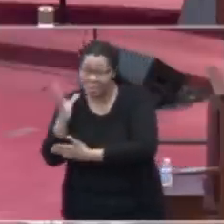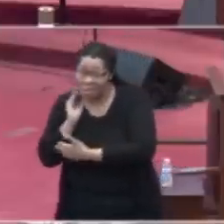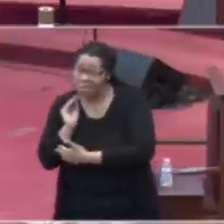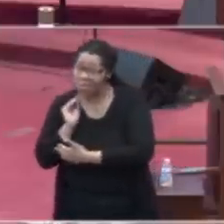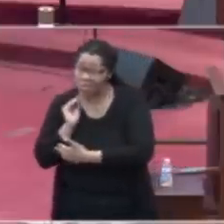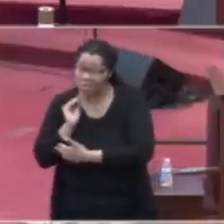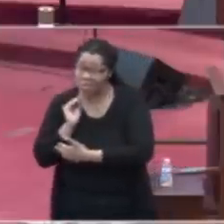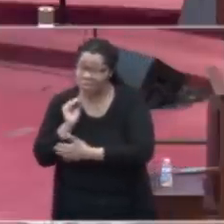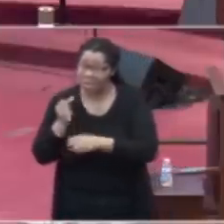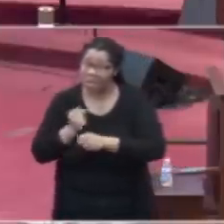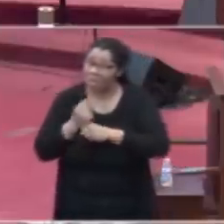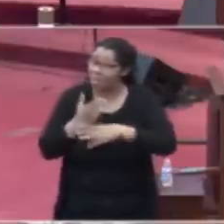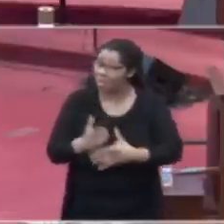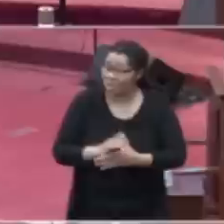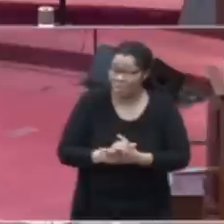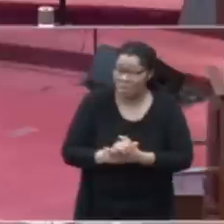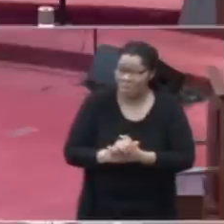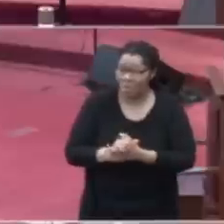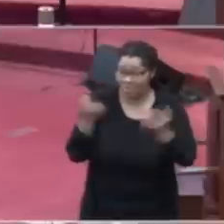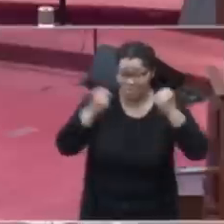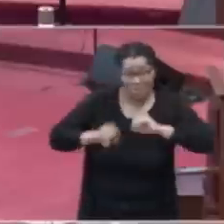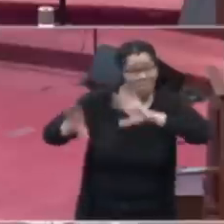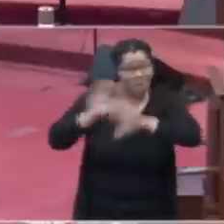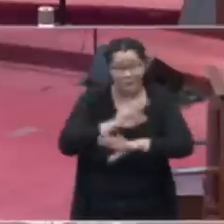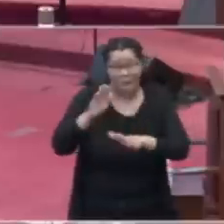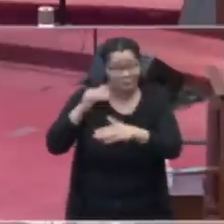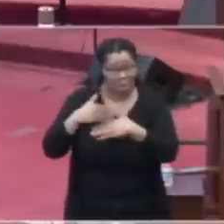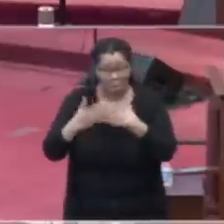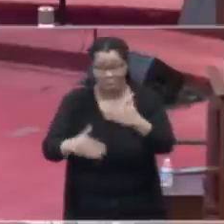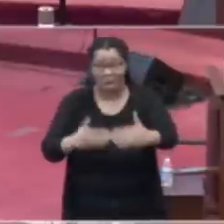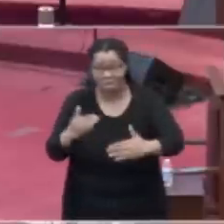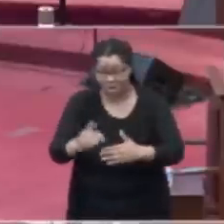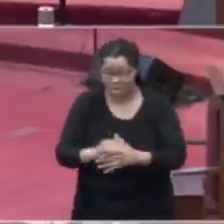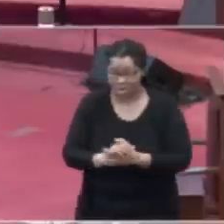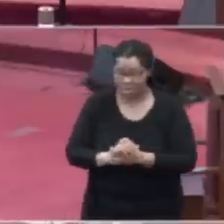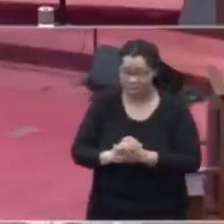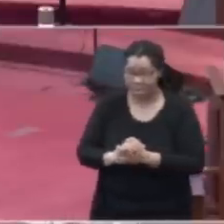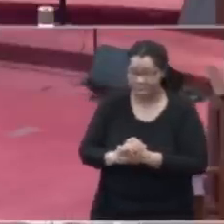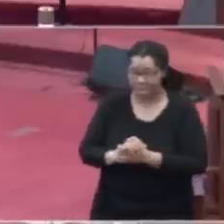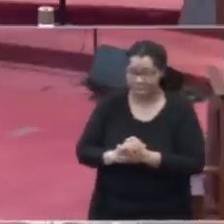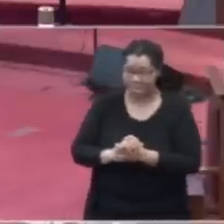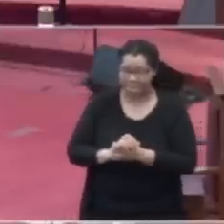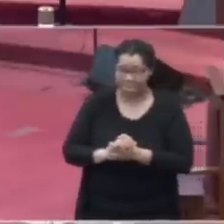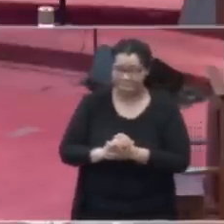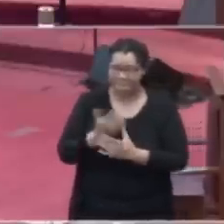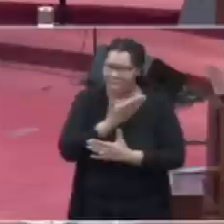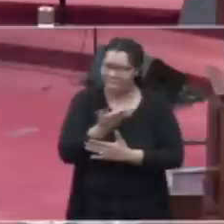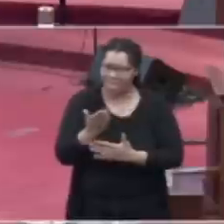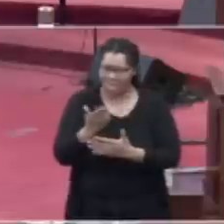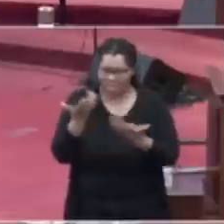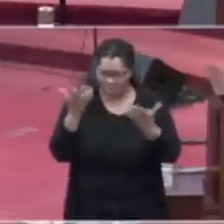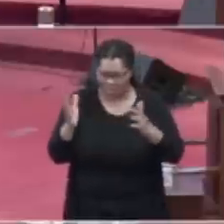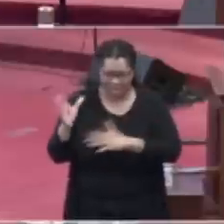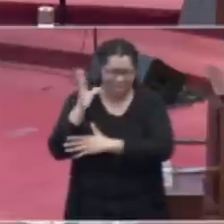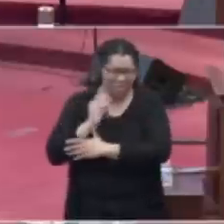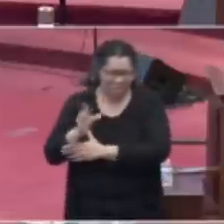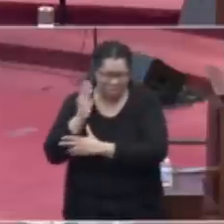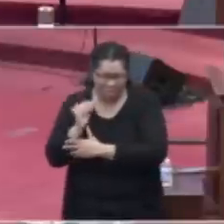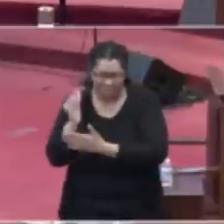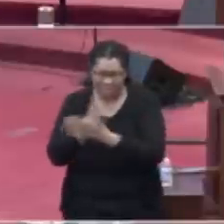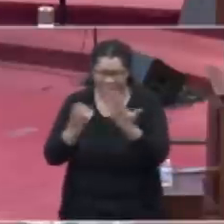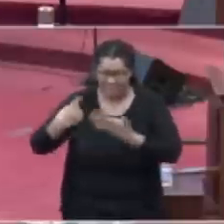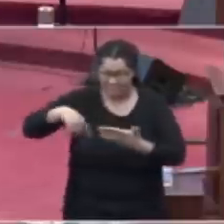experiences should make you give up that progress. You don't come back from the things some of